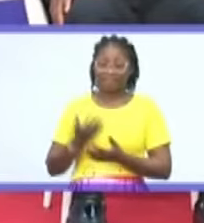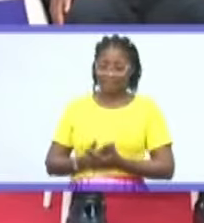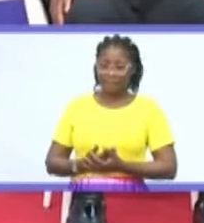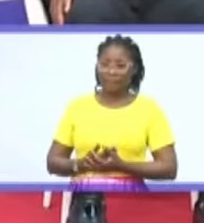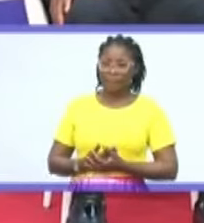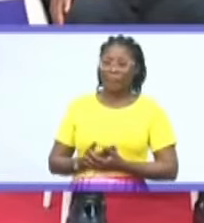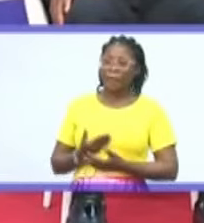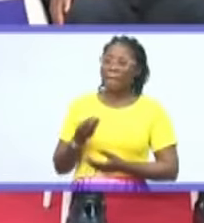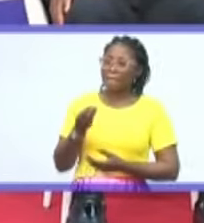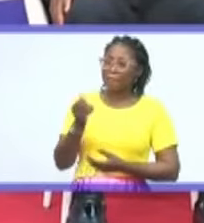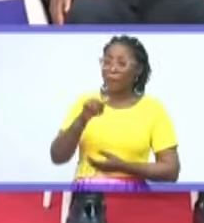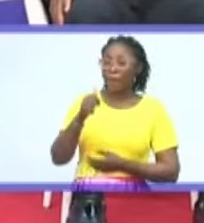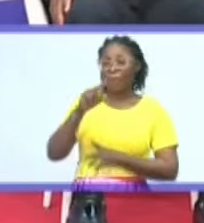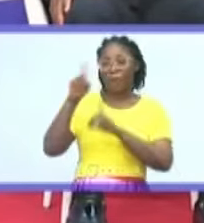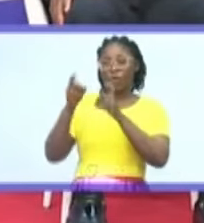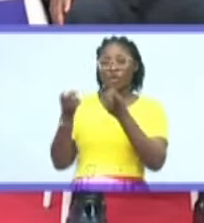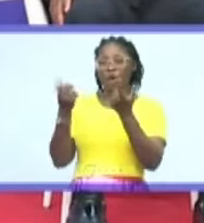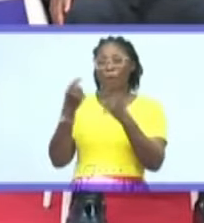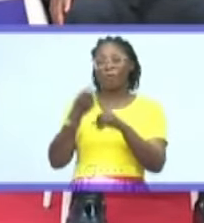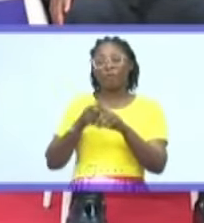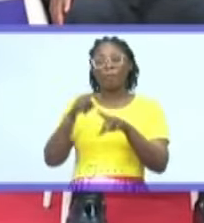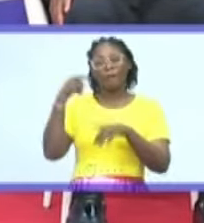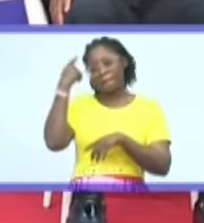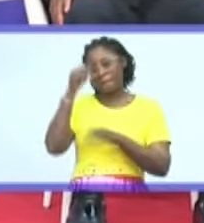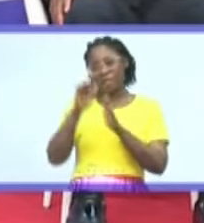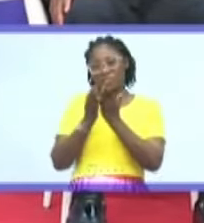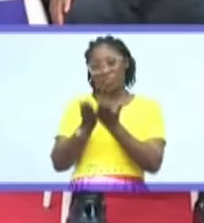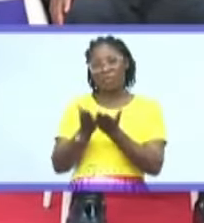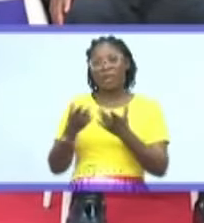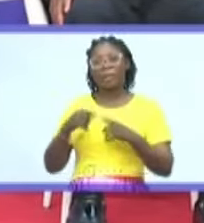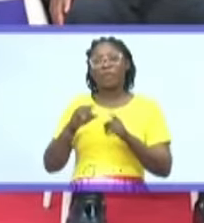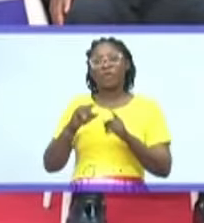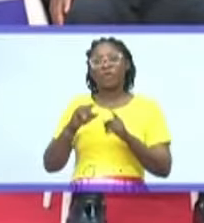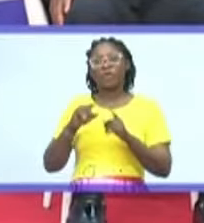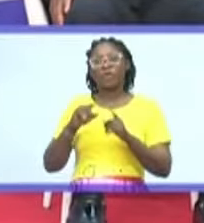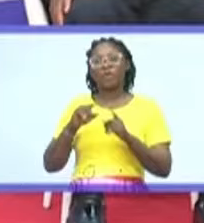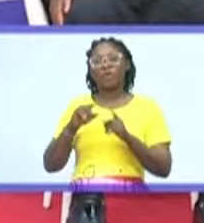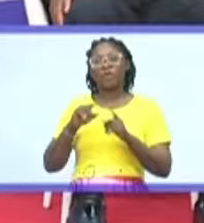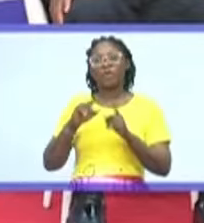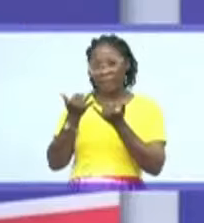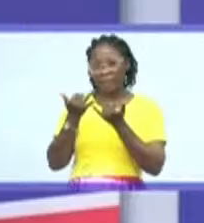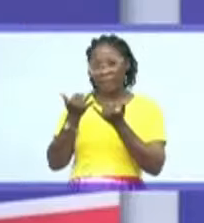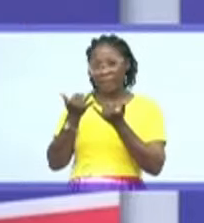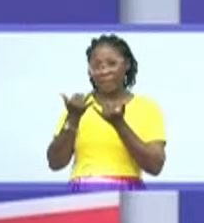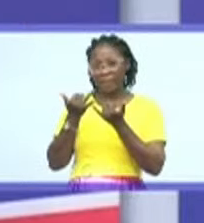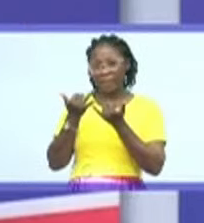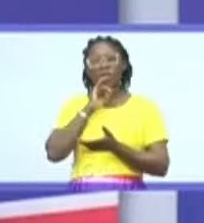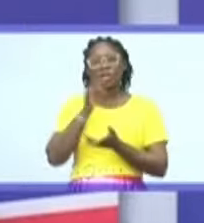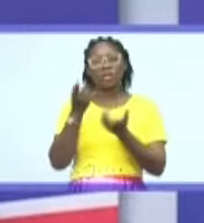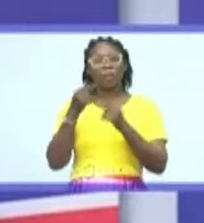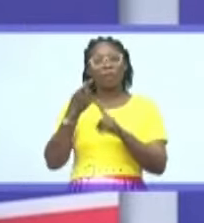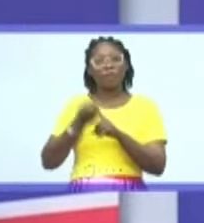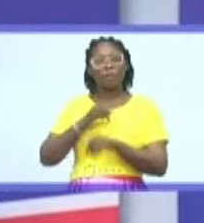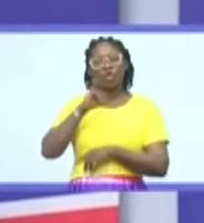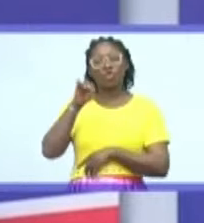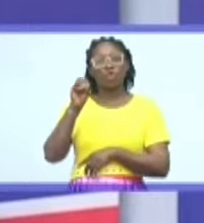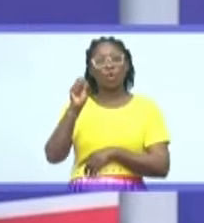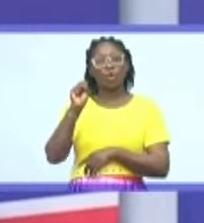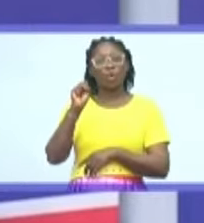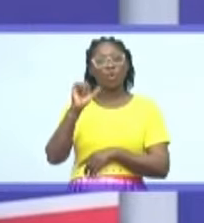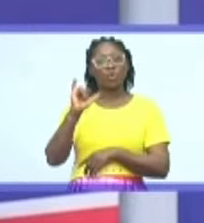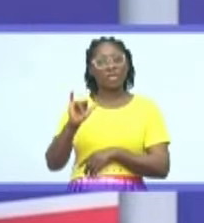There are a few other questions coming from Facebook, but let me go to Twitter now. This is from Josie